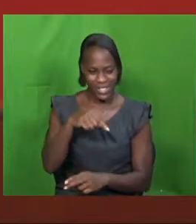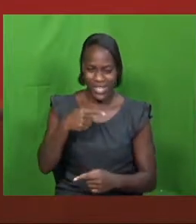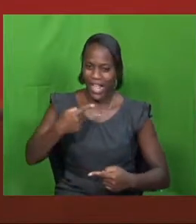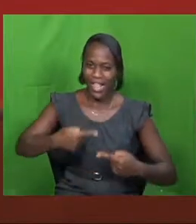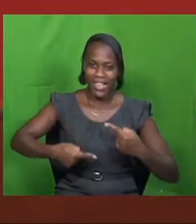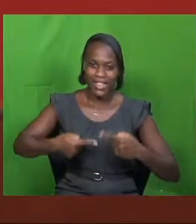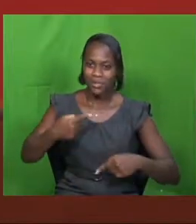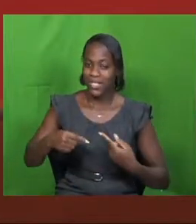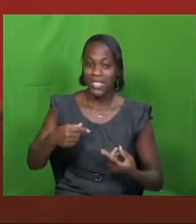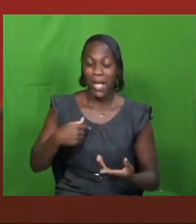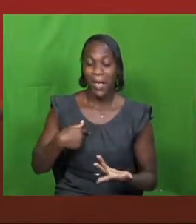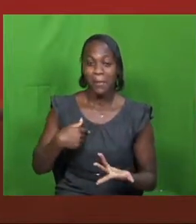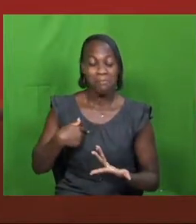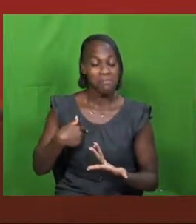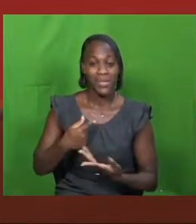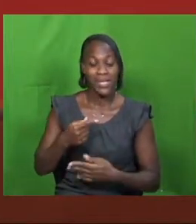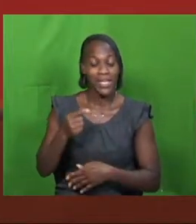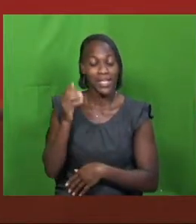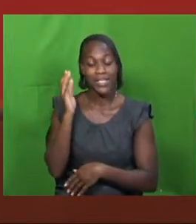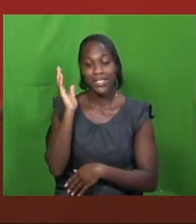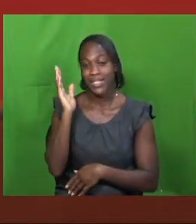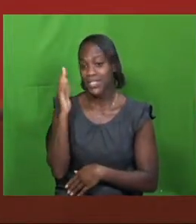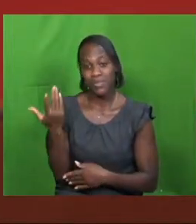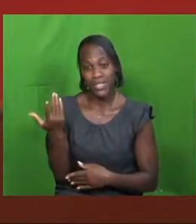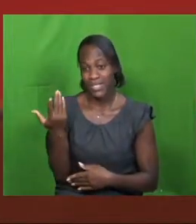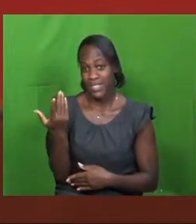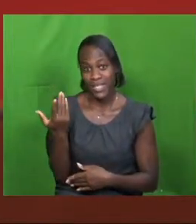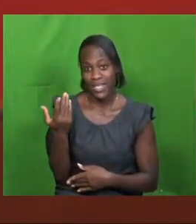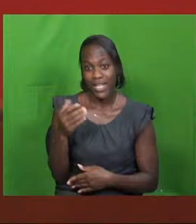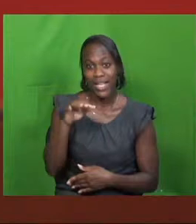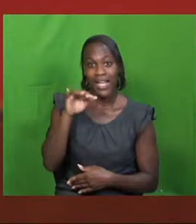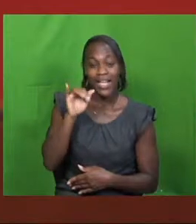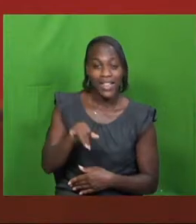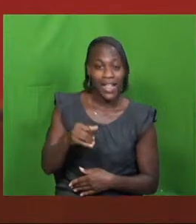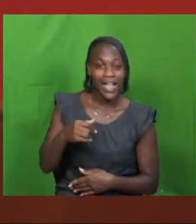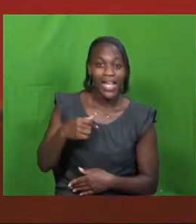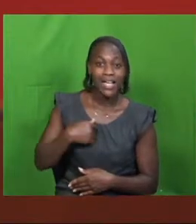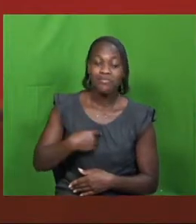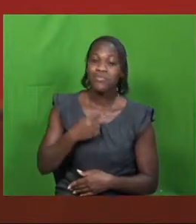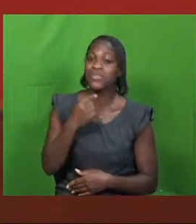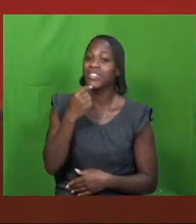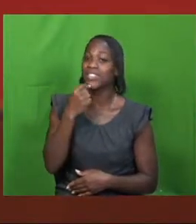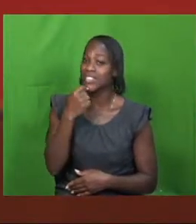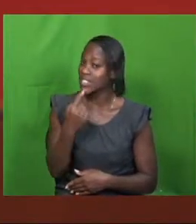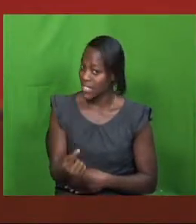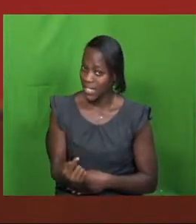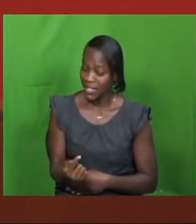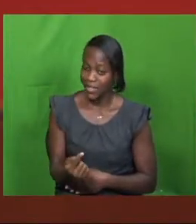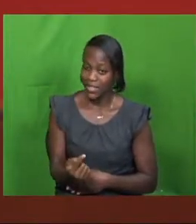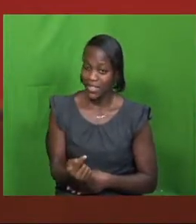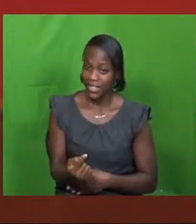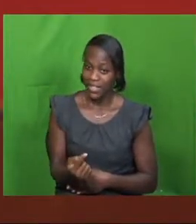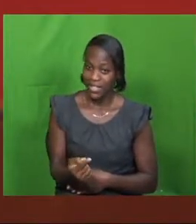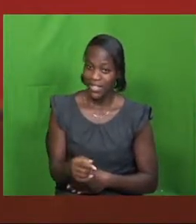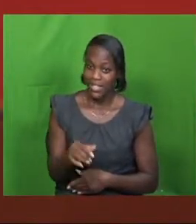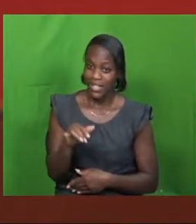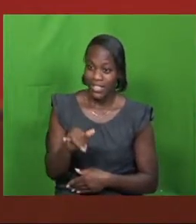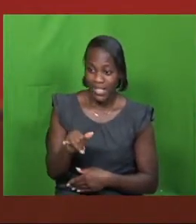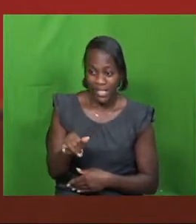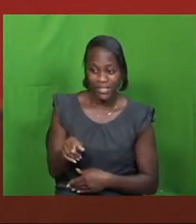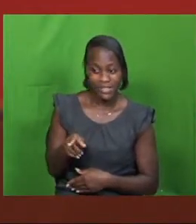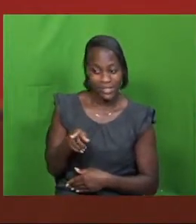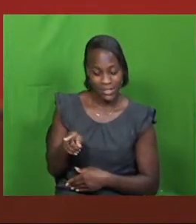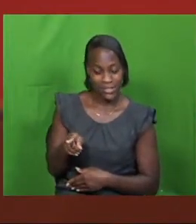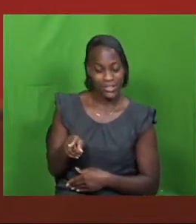It's a statement of fact that are made, which has been considered by the majority chief whip.